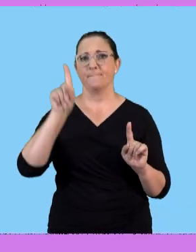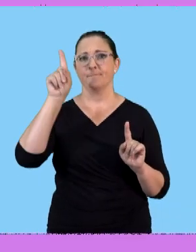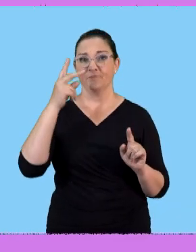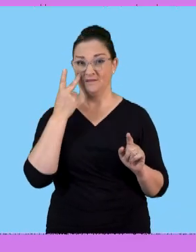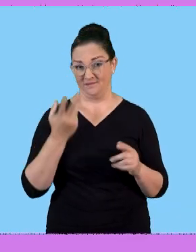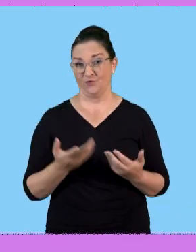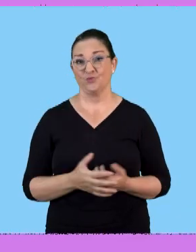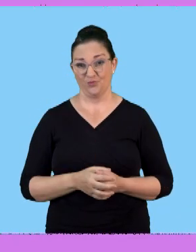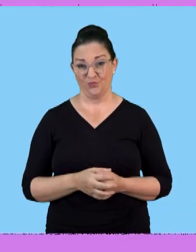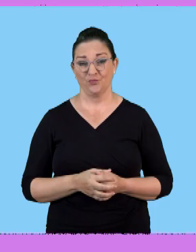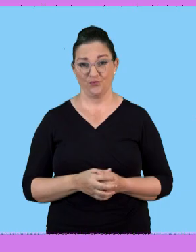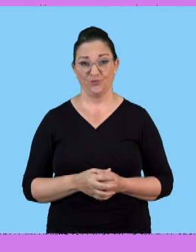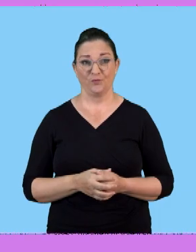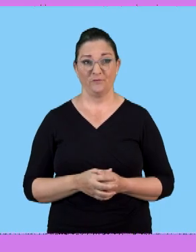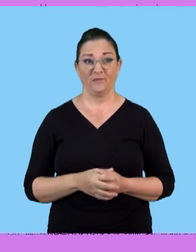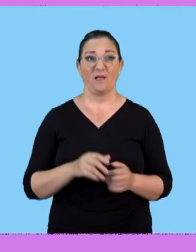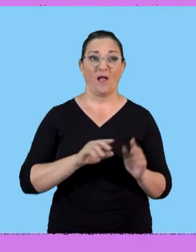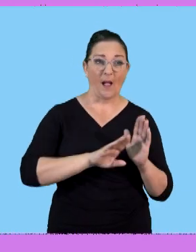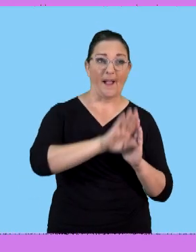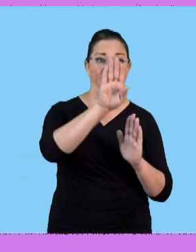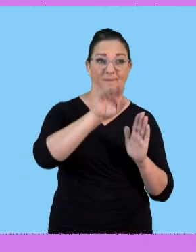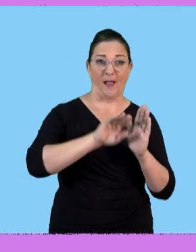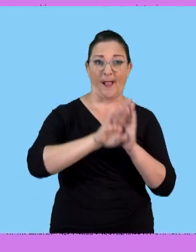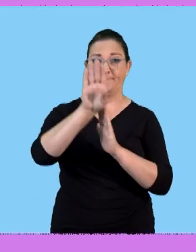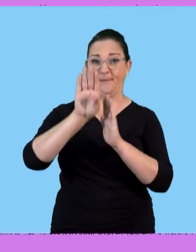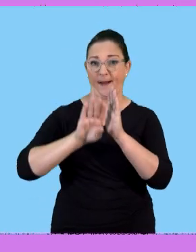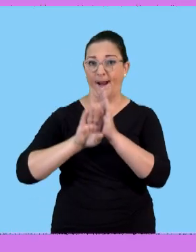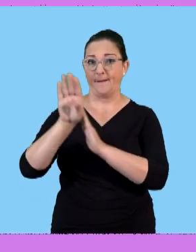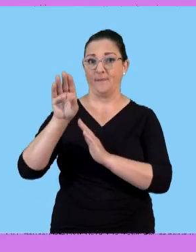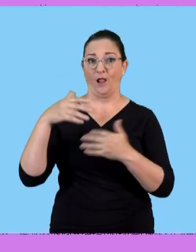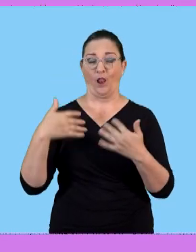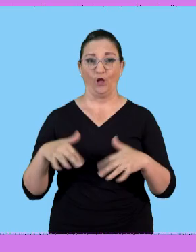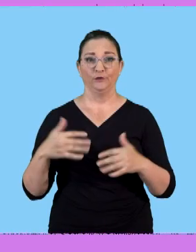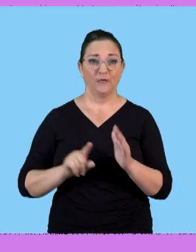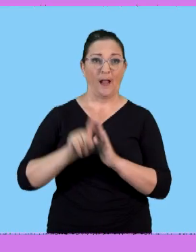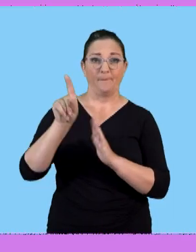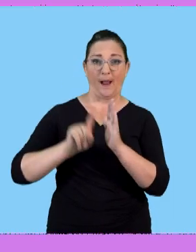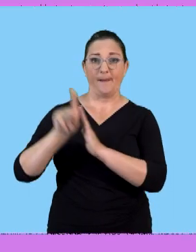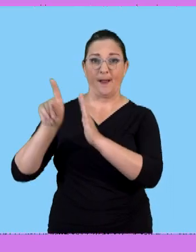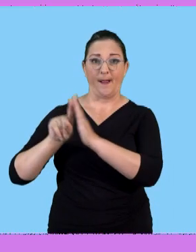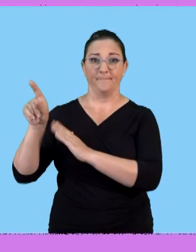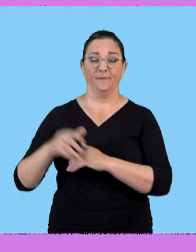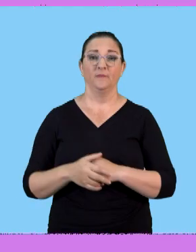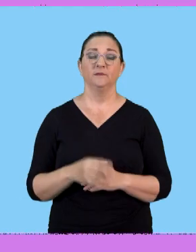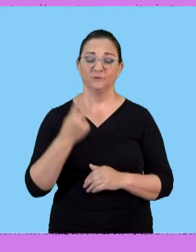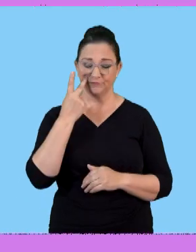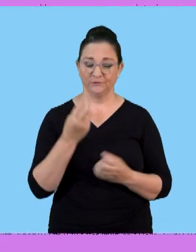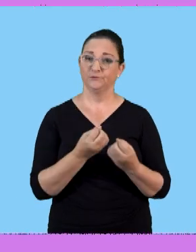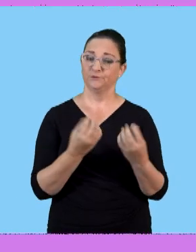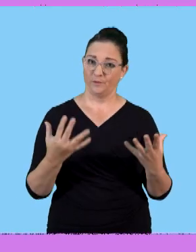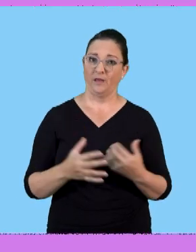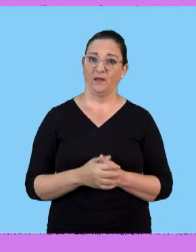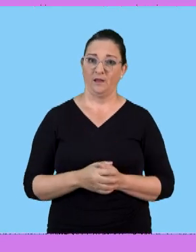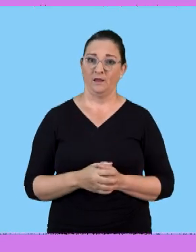Right, can you see? So here, it's an uphill, there's an uphill, here, and so on. And we can see some